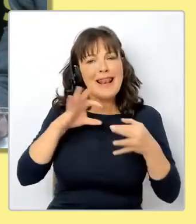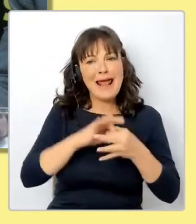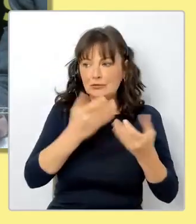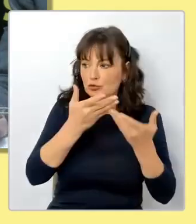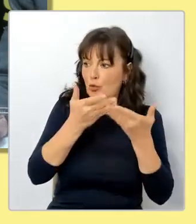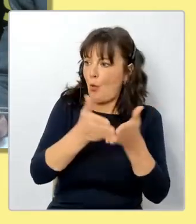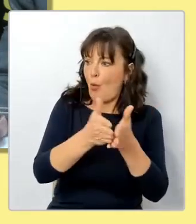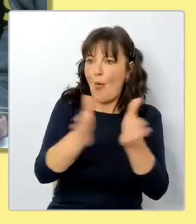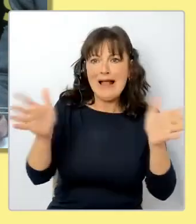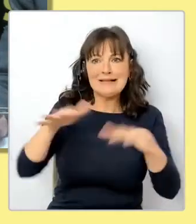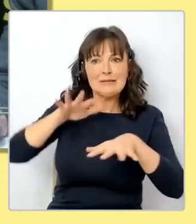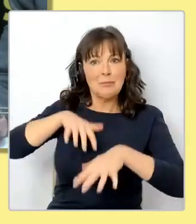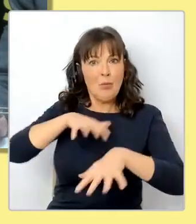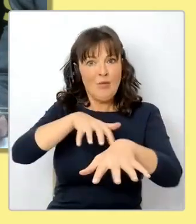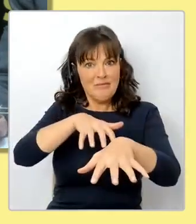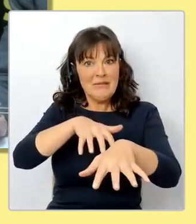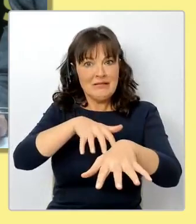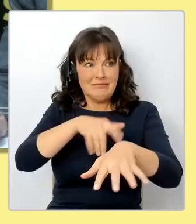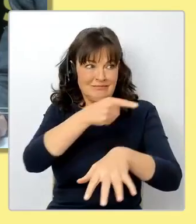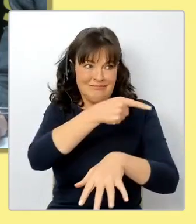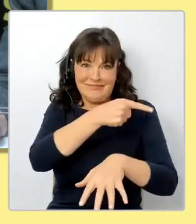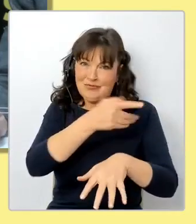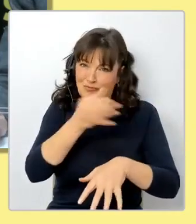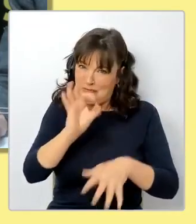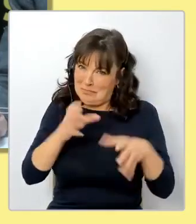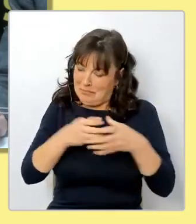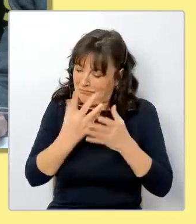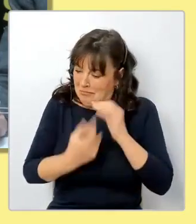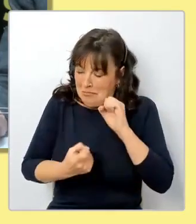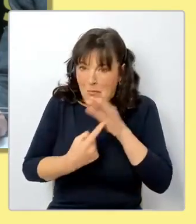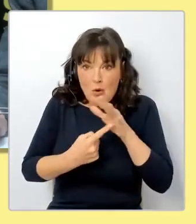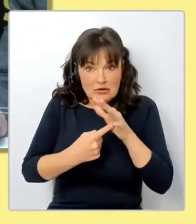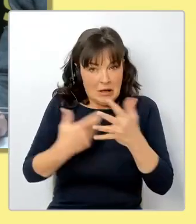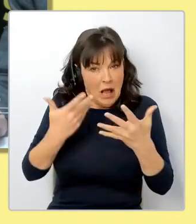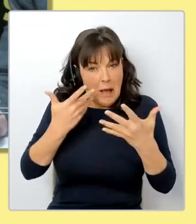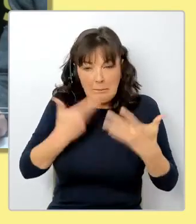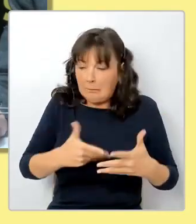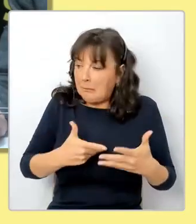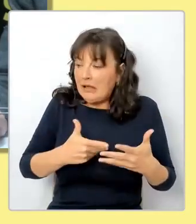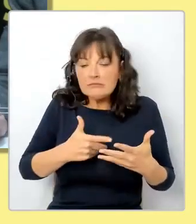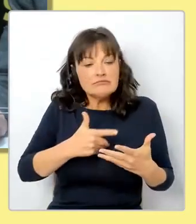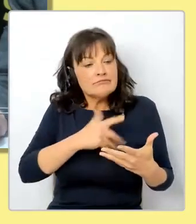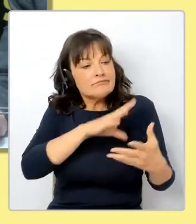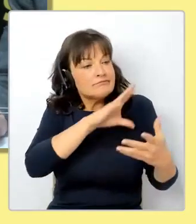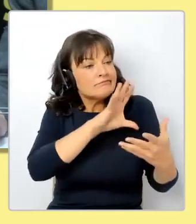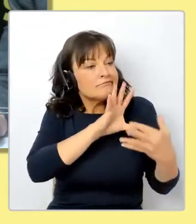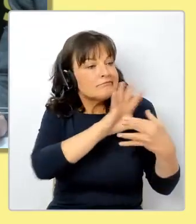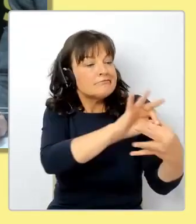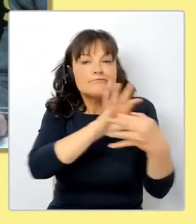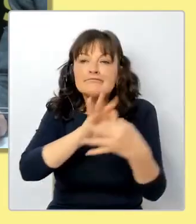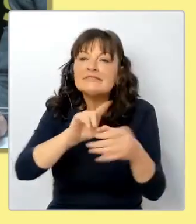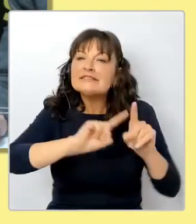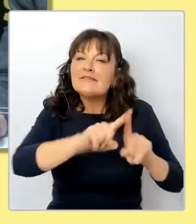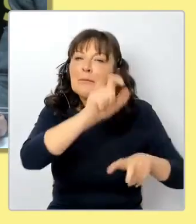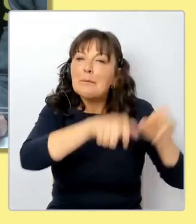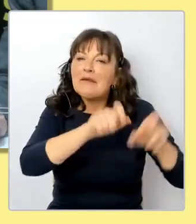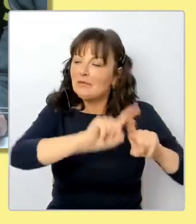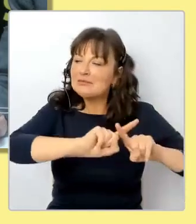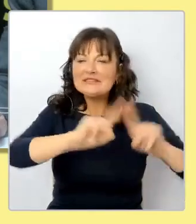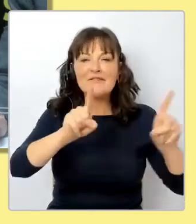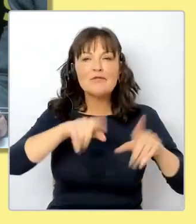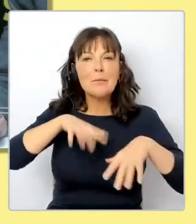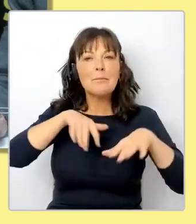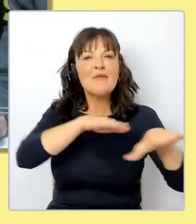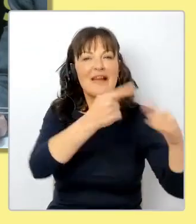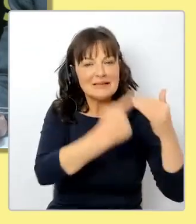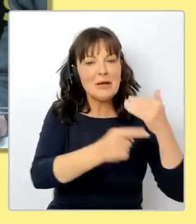very important in that. I have already reached out to many of the members of the wider movement. I did actually call the Greens, but